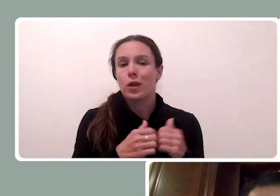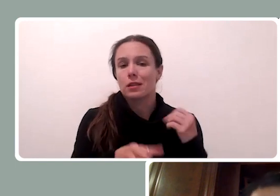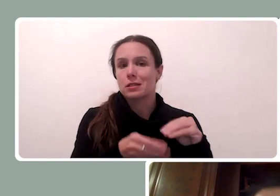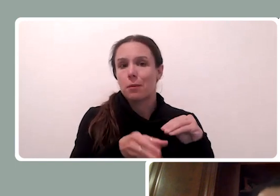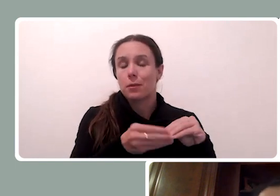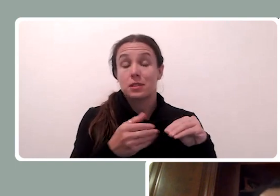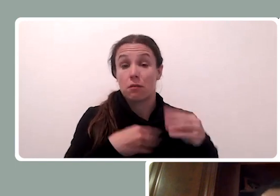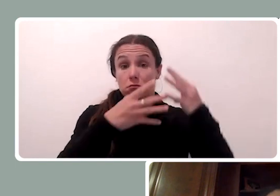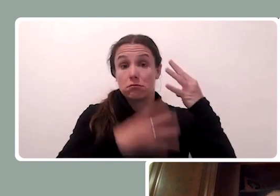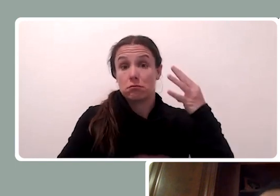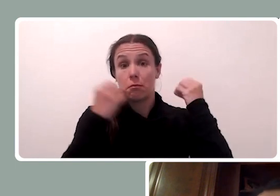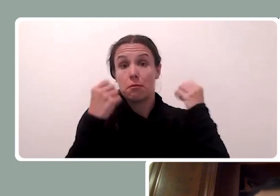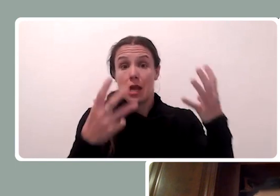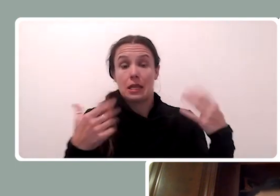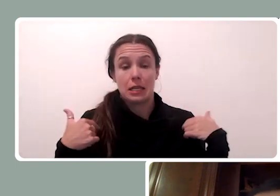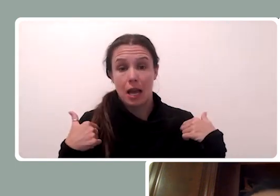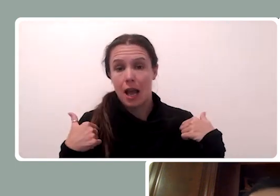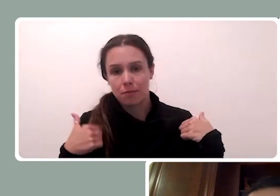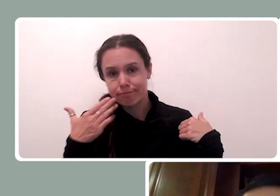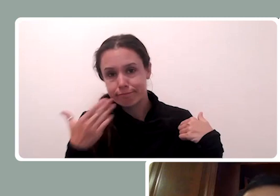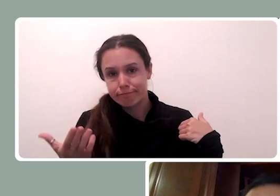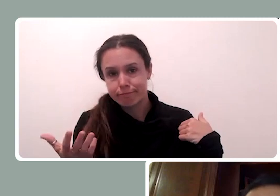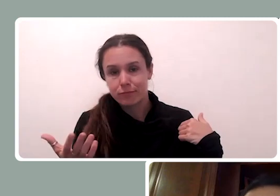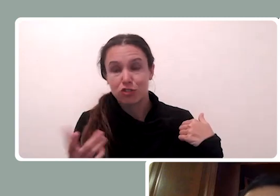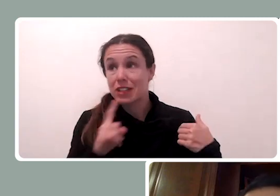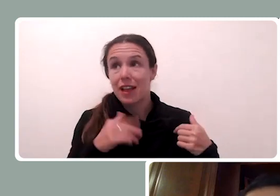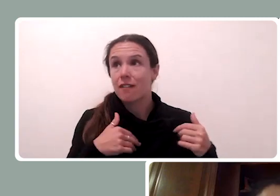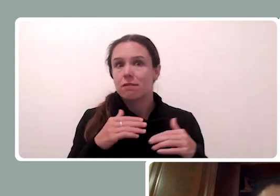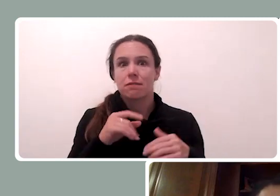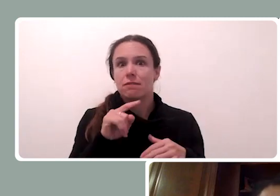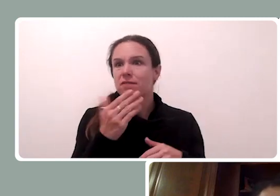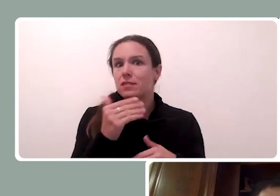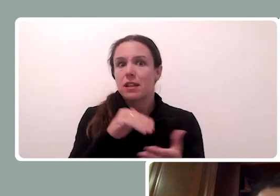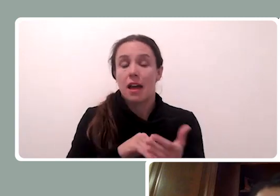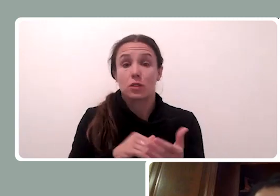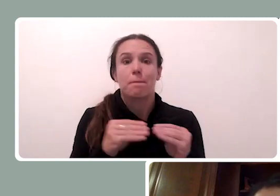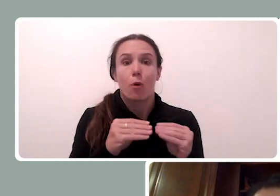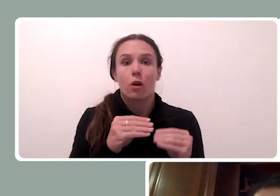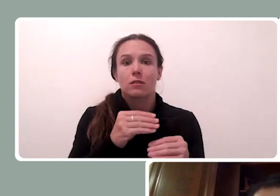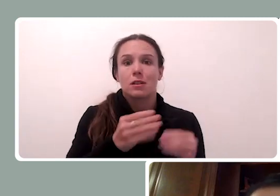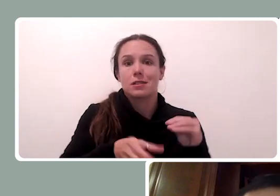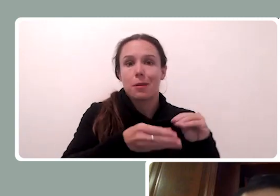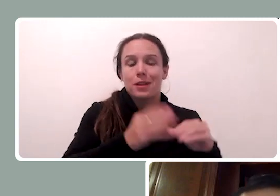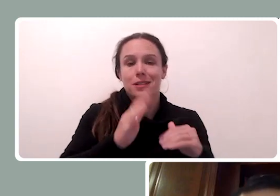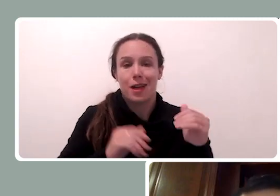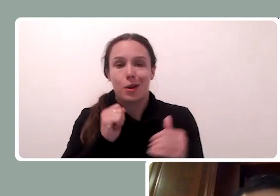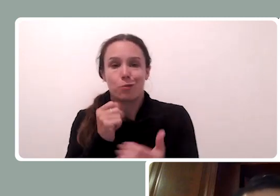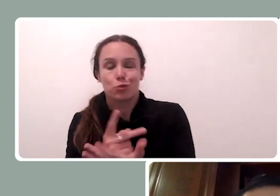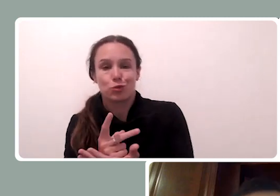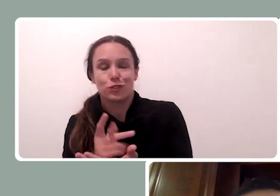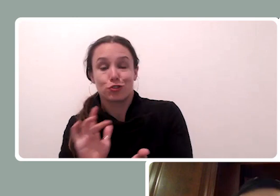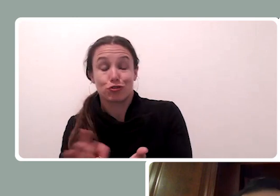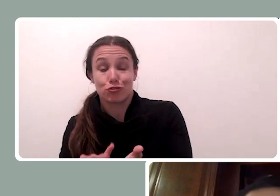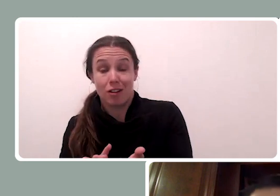them that I cannot tell you that there are 15,000. There are more supplements than FDA approved drugs. And every supplement says